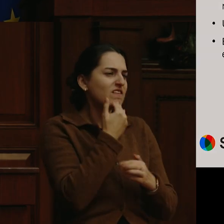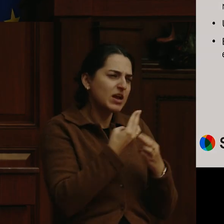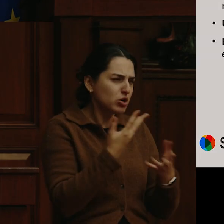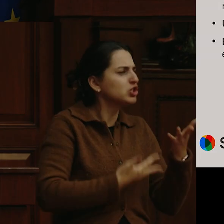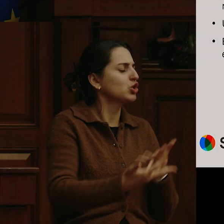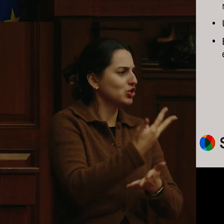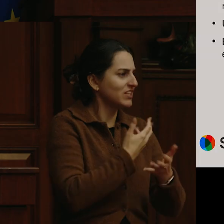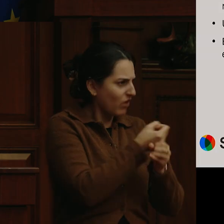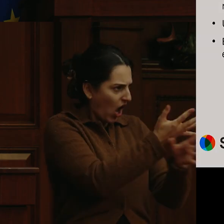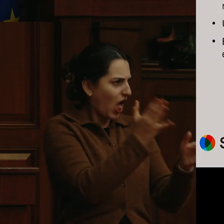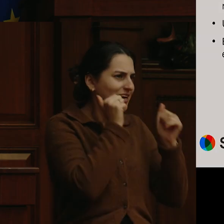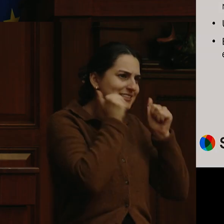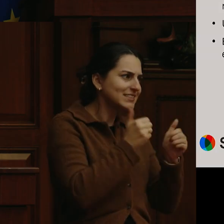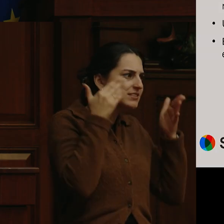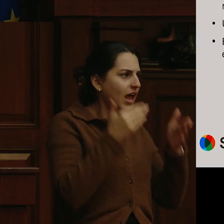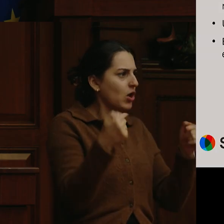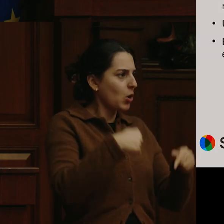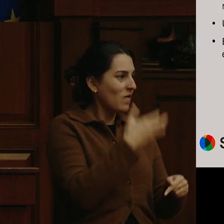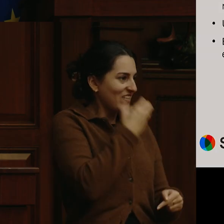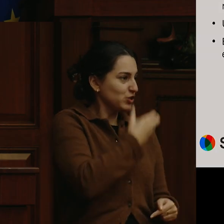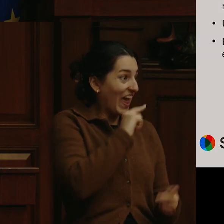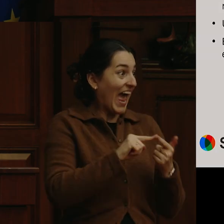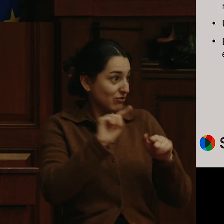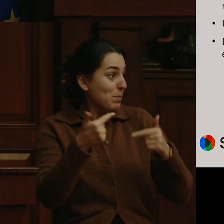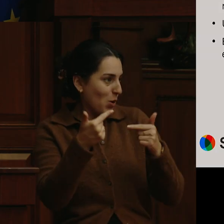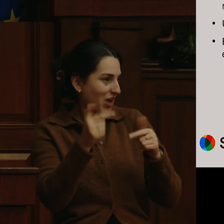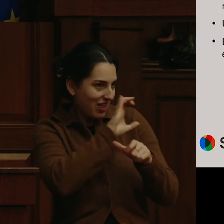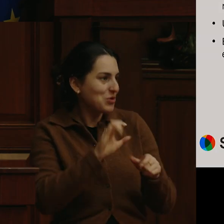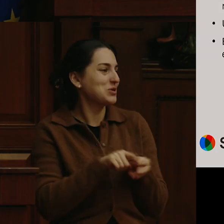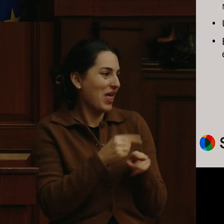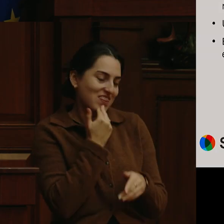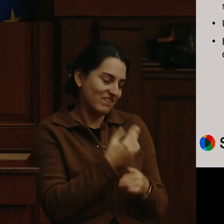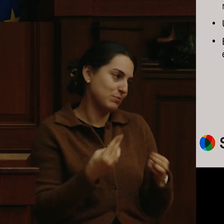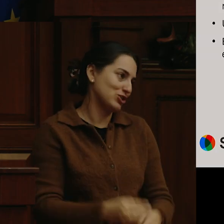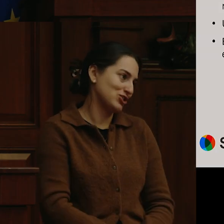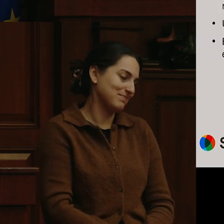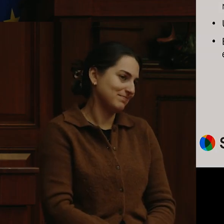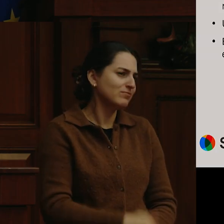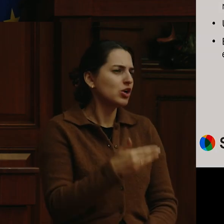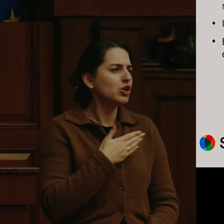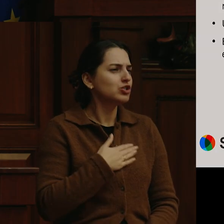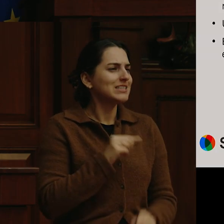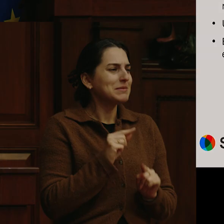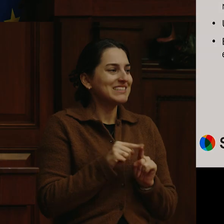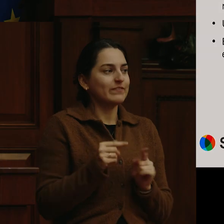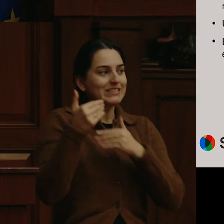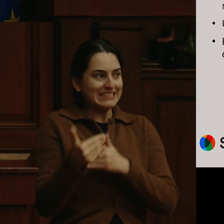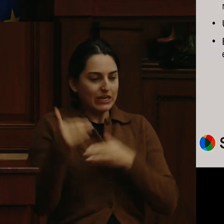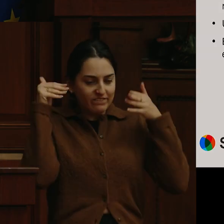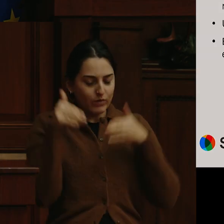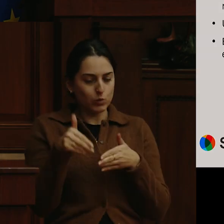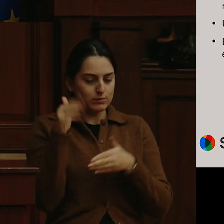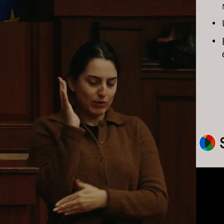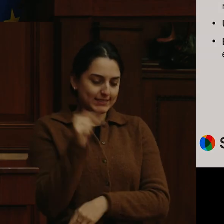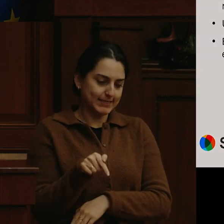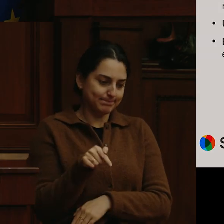thanks from all of us for your attendance in person and online today. So this is just a bit of a different session in the sense